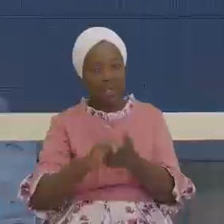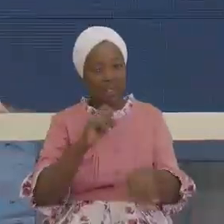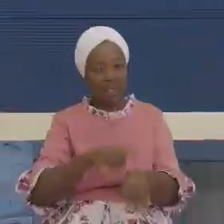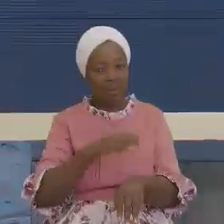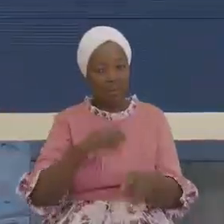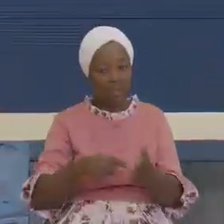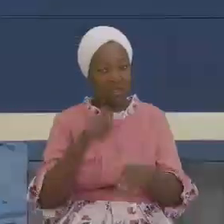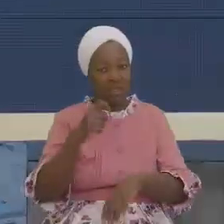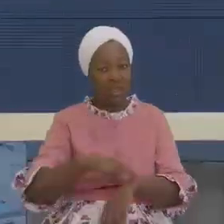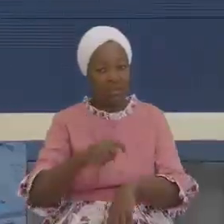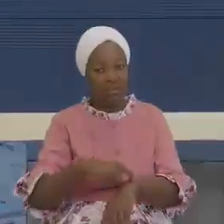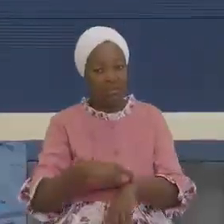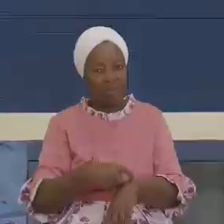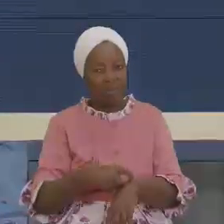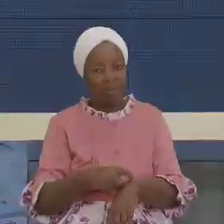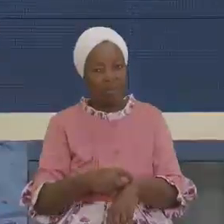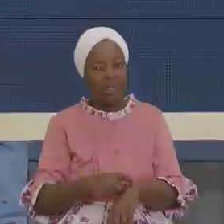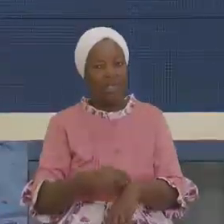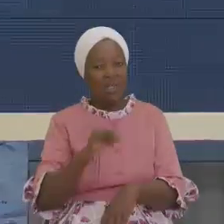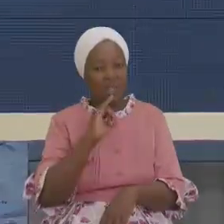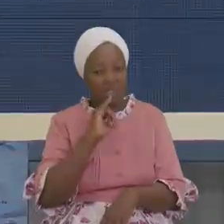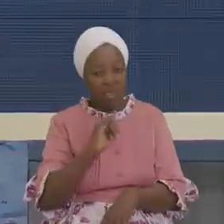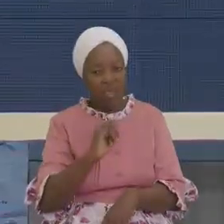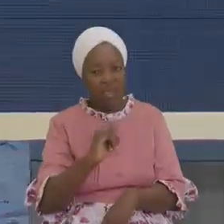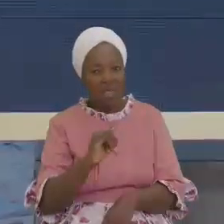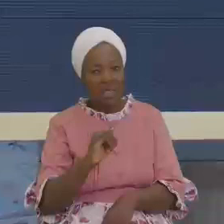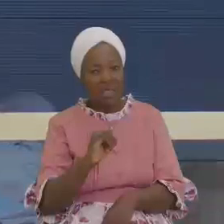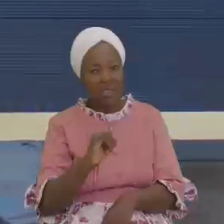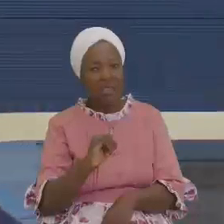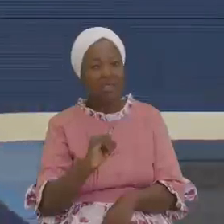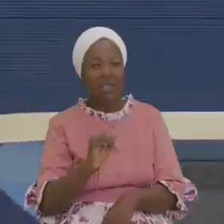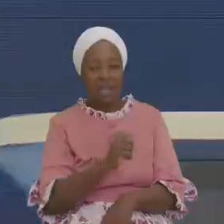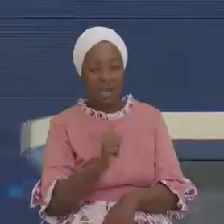time, is a cage.